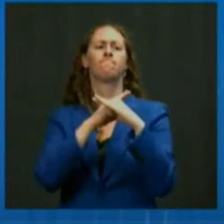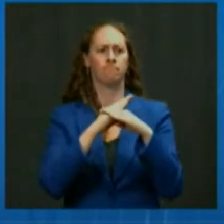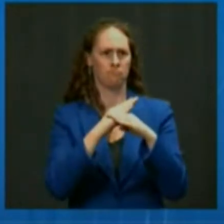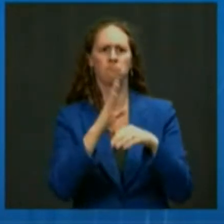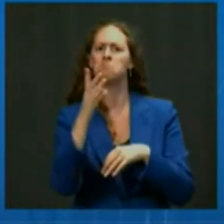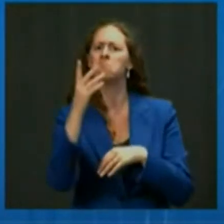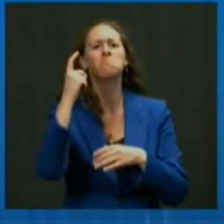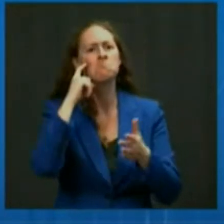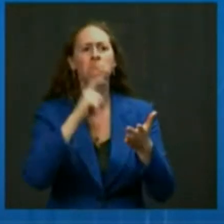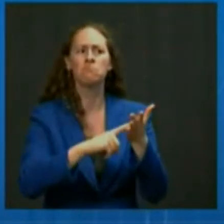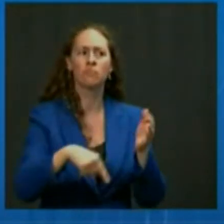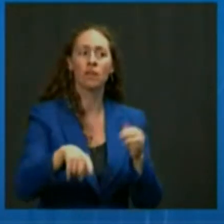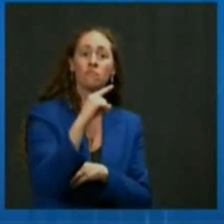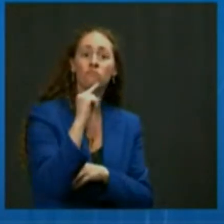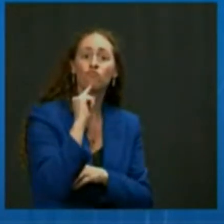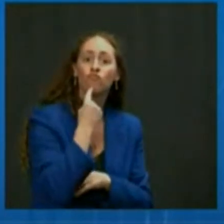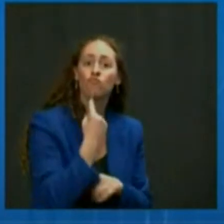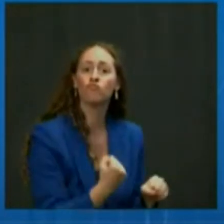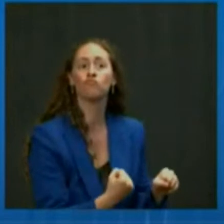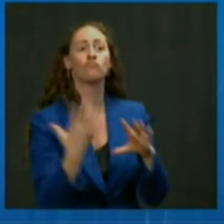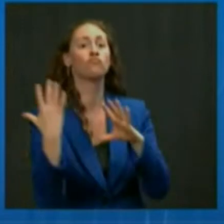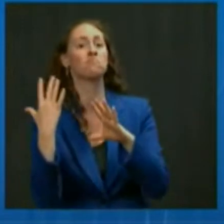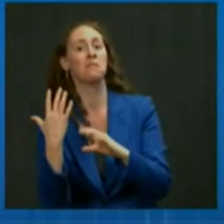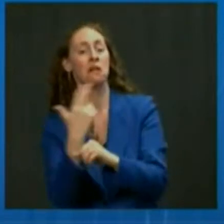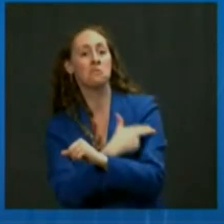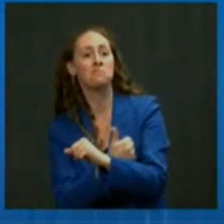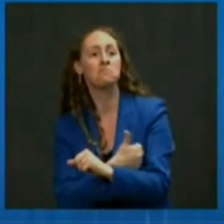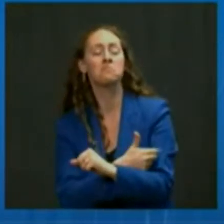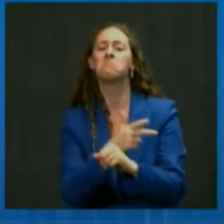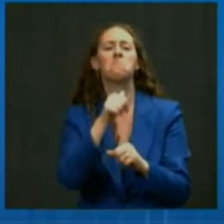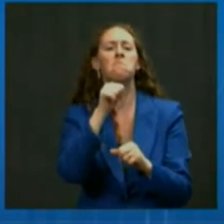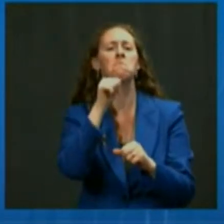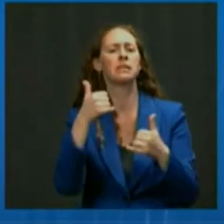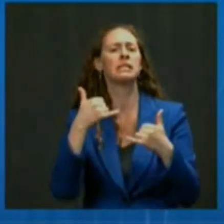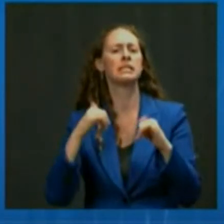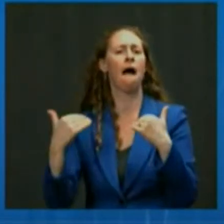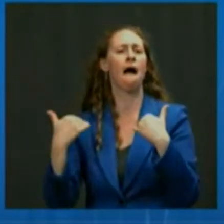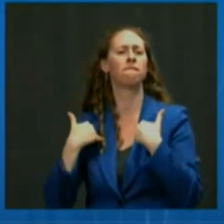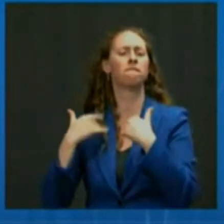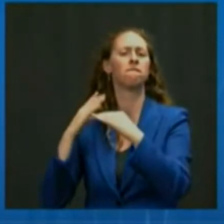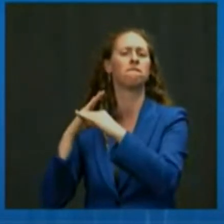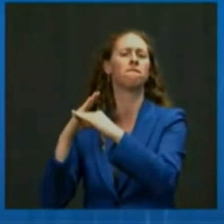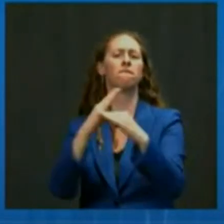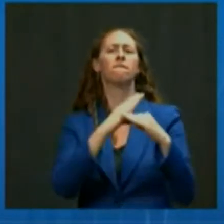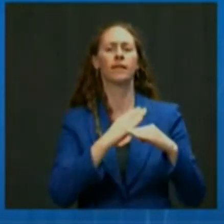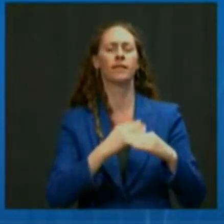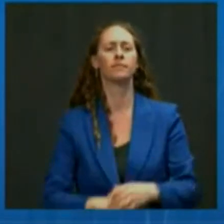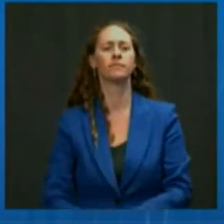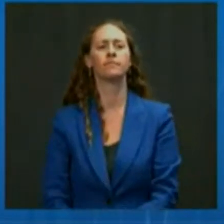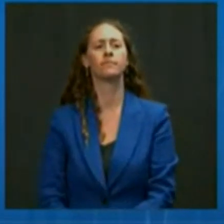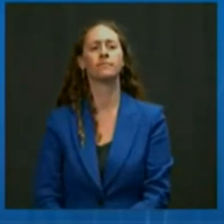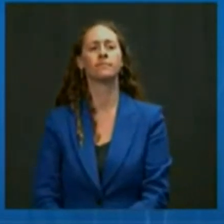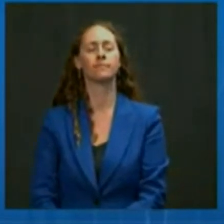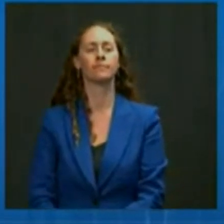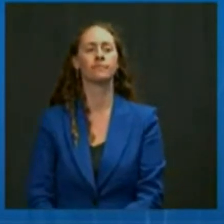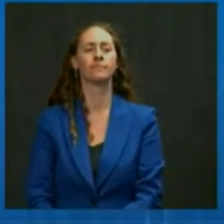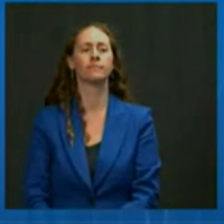in the same reports described before, data from New York State and Mayo Clinic also show that vaccine effectiveness